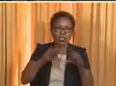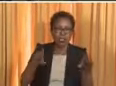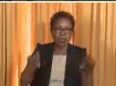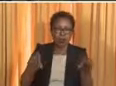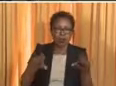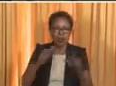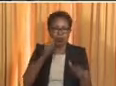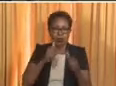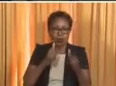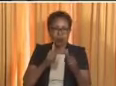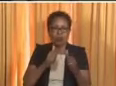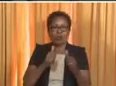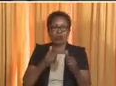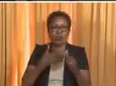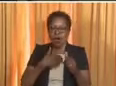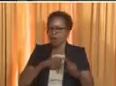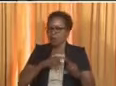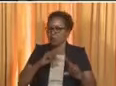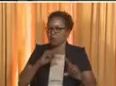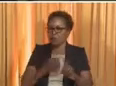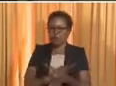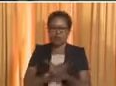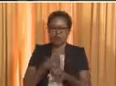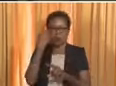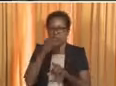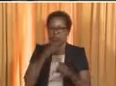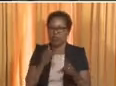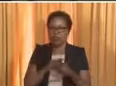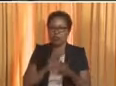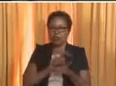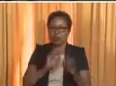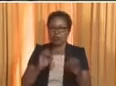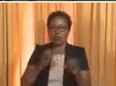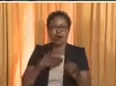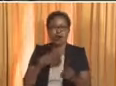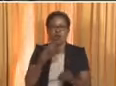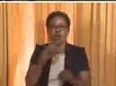are substantially different. So there are two different documents.